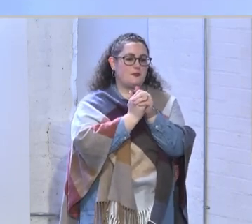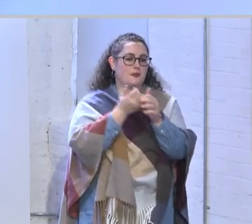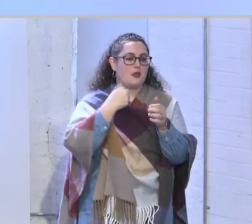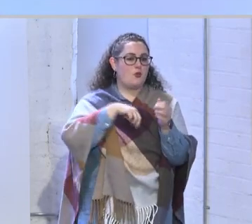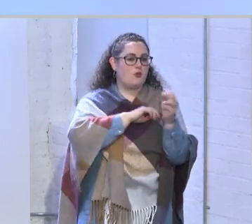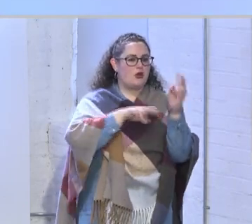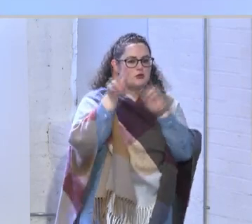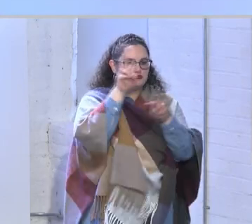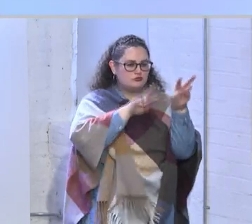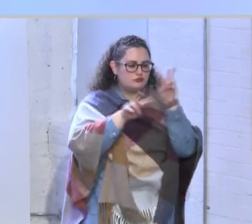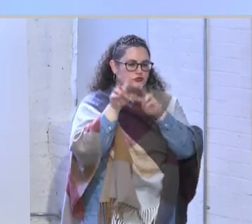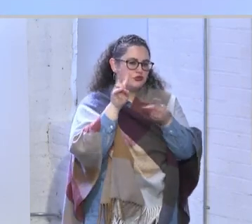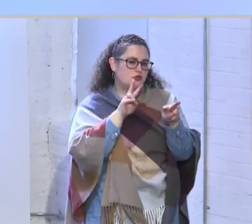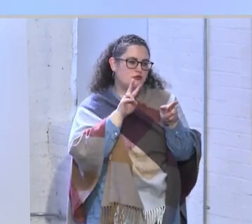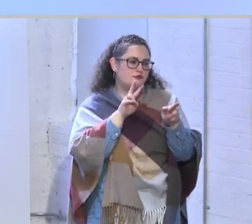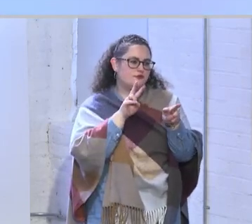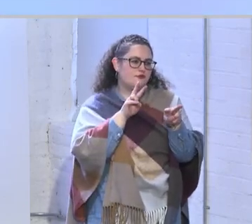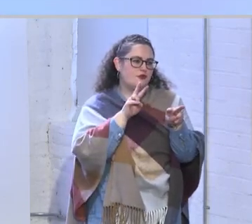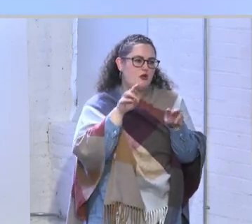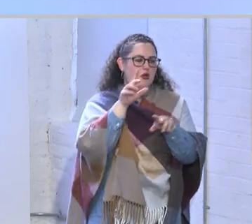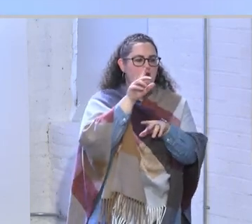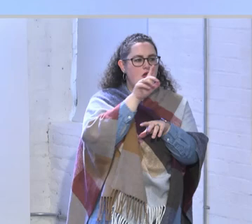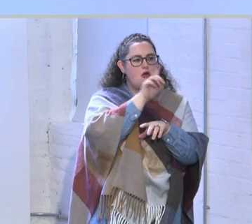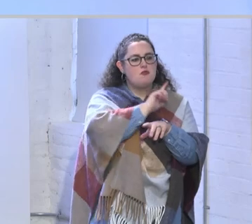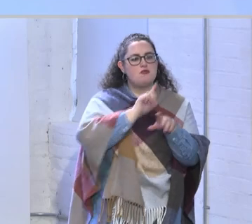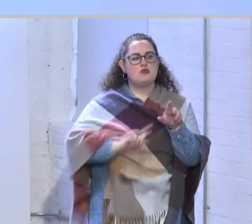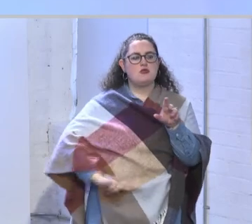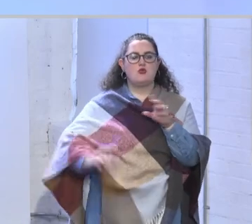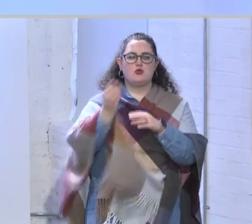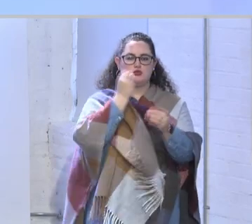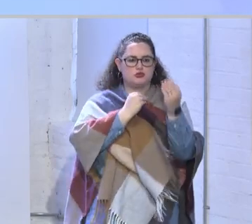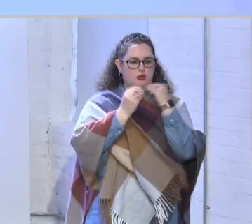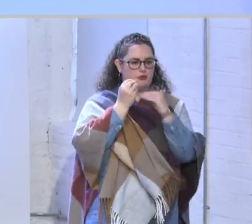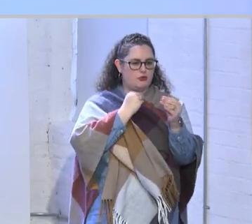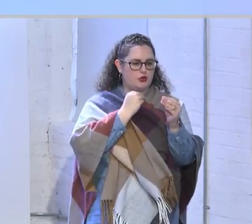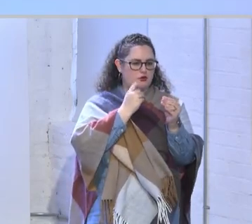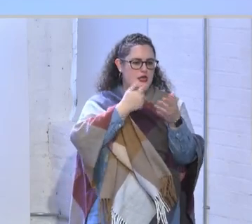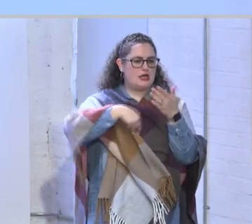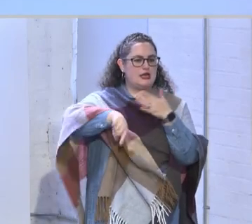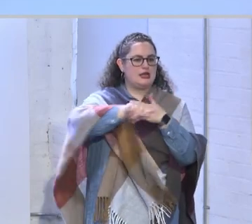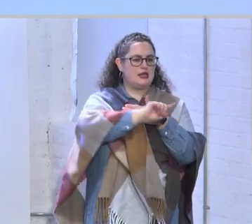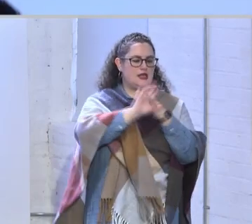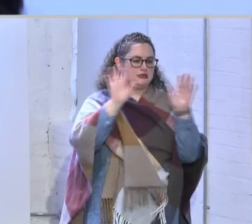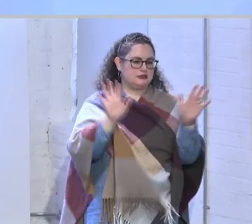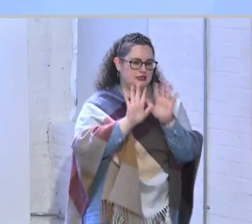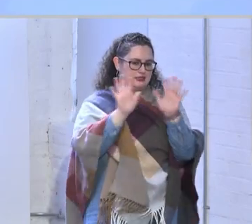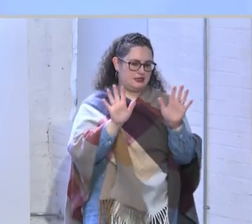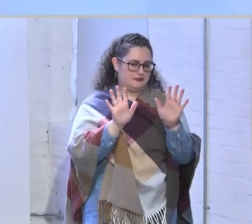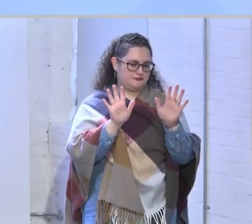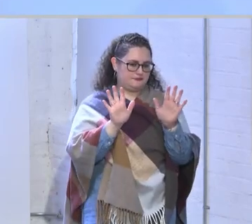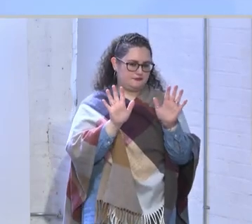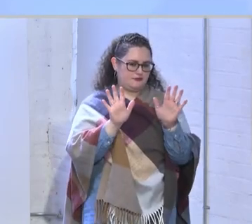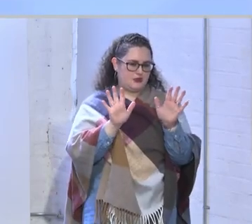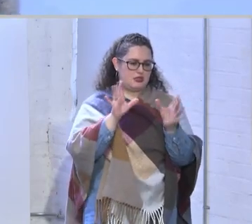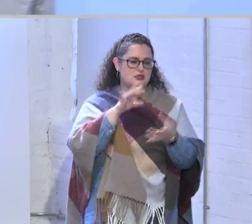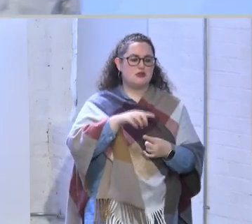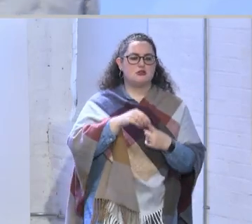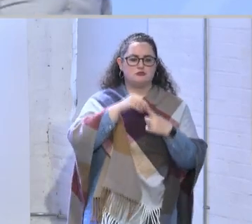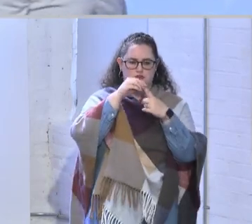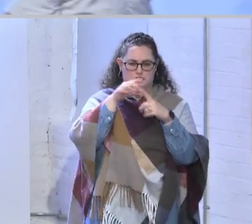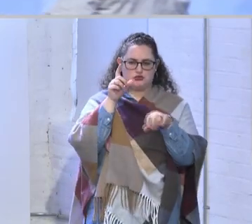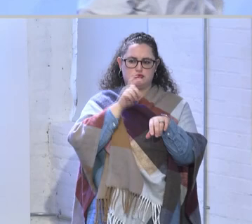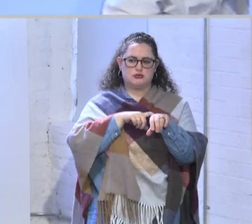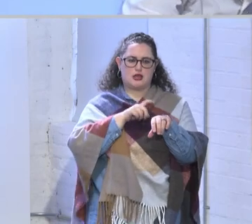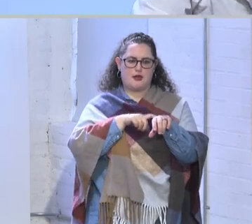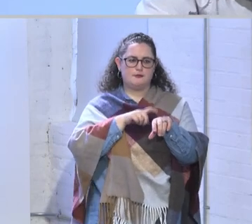Lord's Supper together, and so be preparing your heart this week for that. It's always a very, very special time, and I